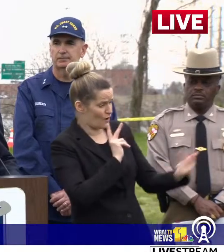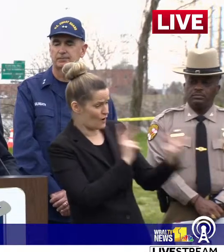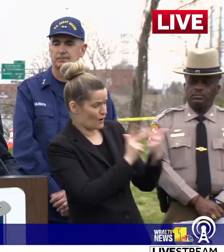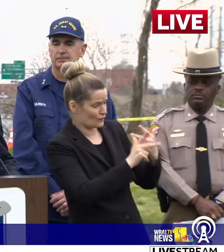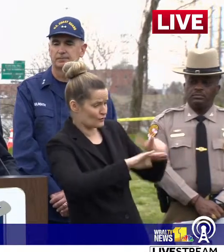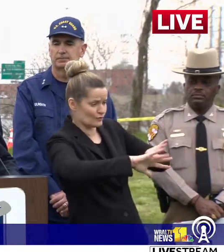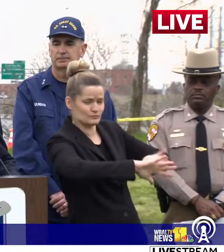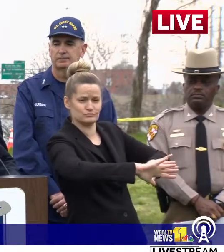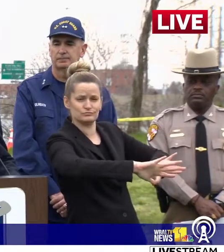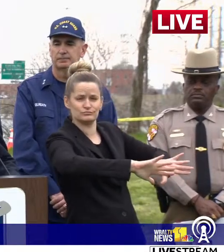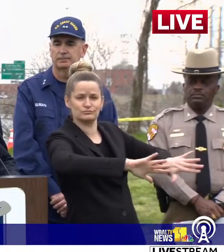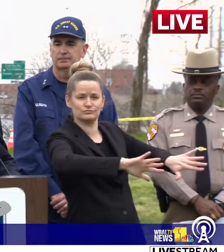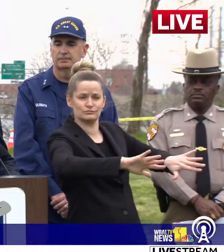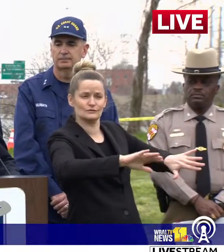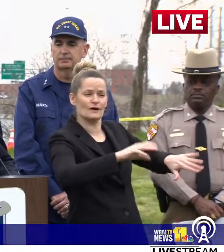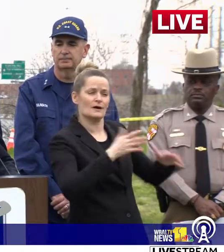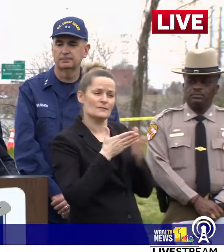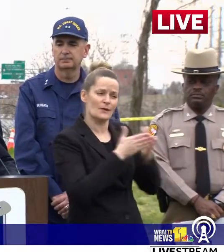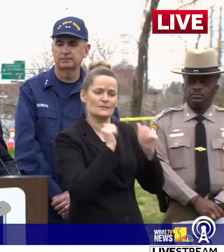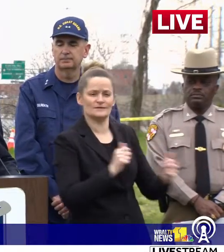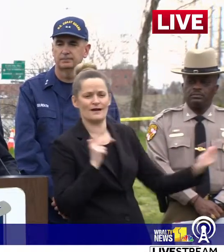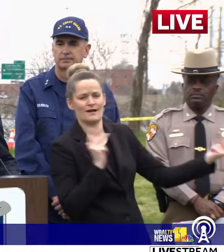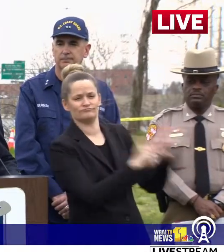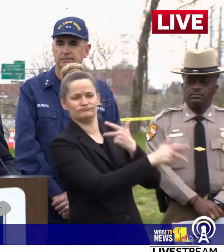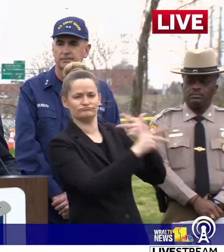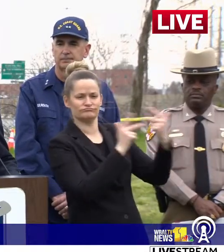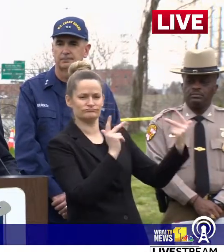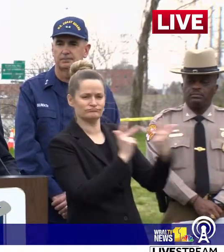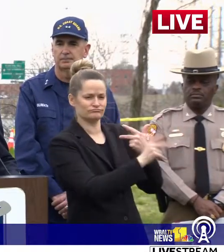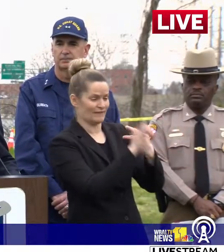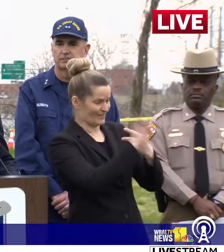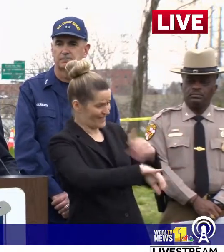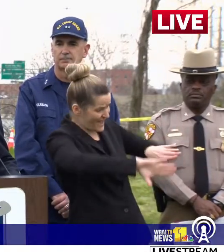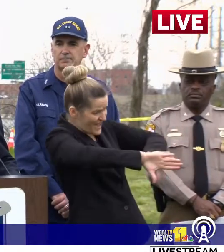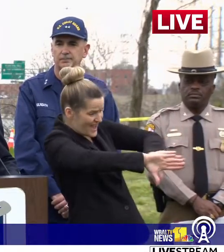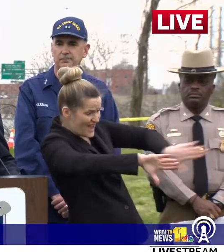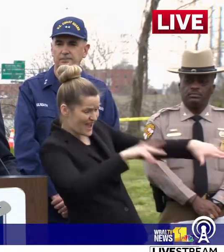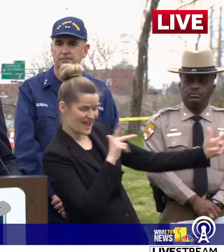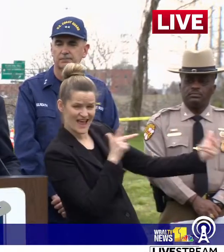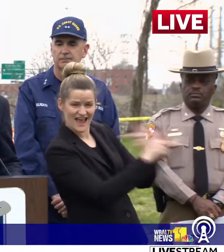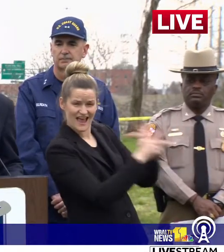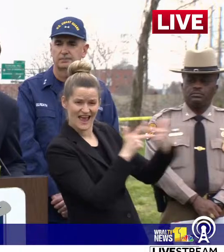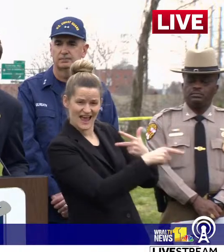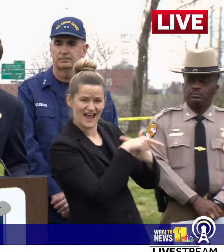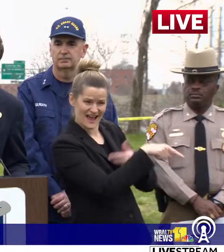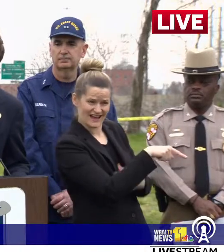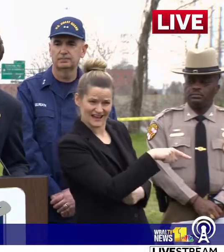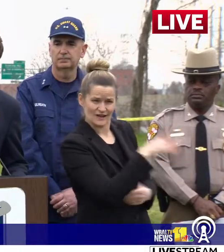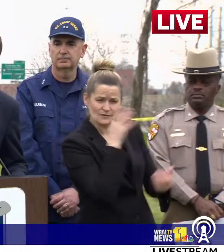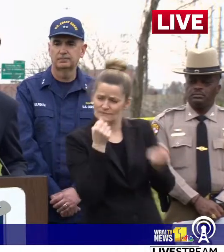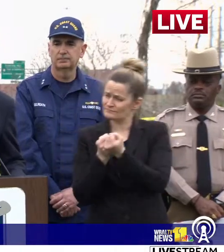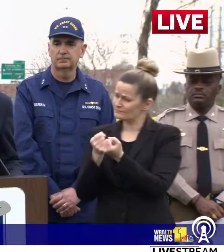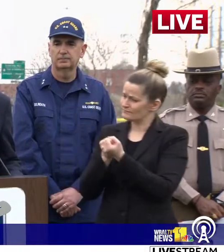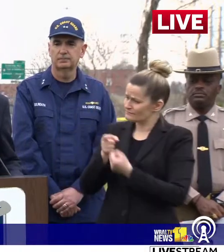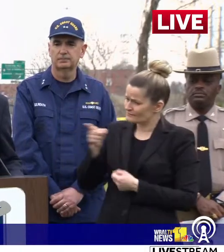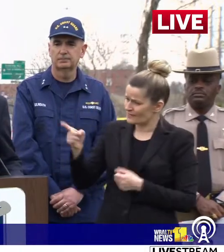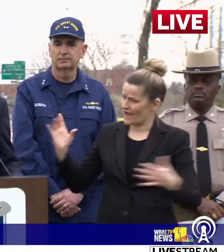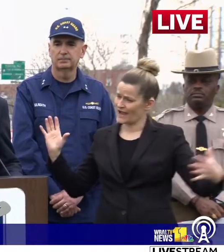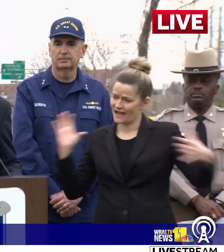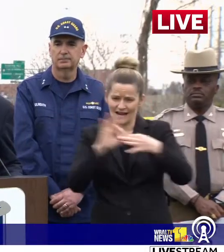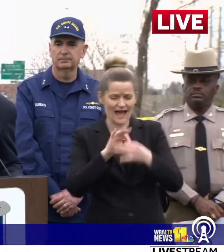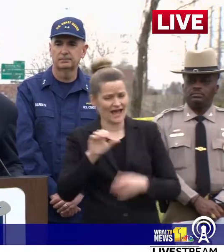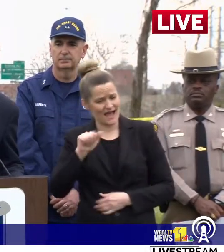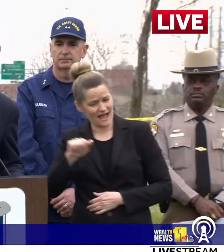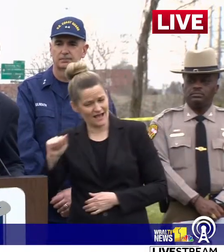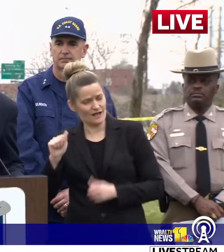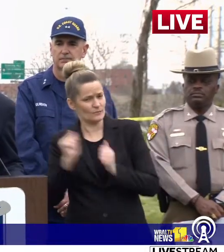It is the gateway between our county and the city of Baltimore. And I want to say to Mayor Scott that we